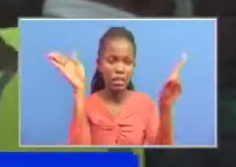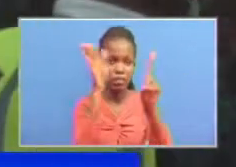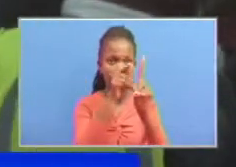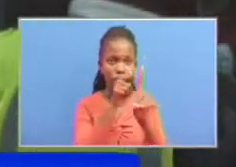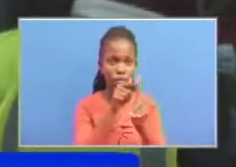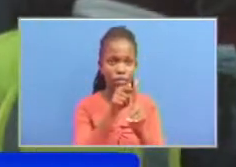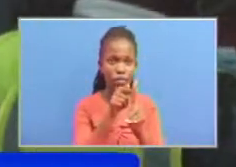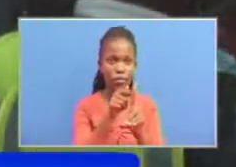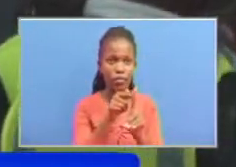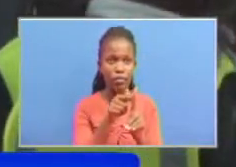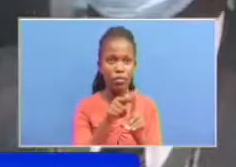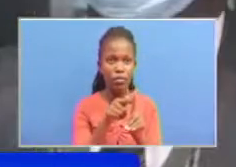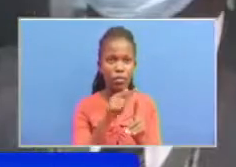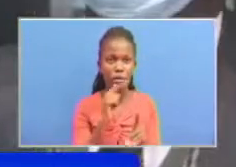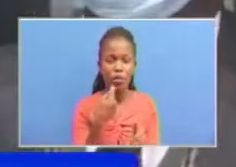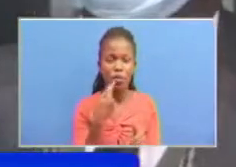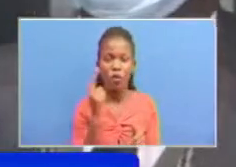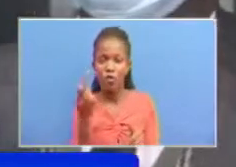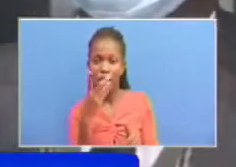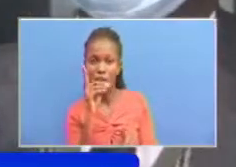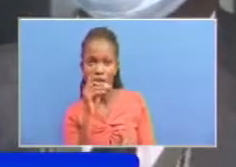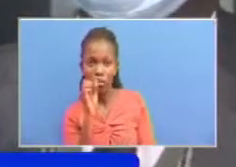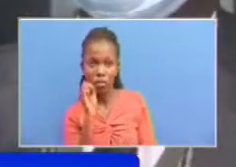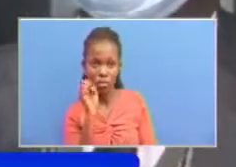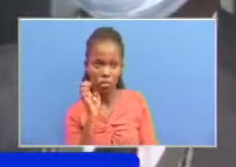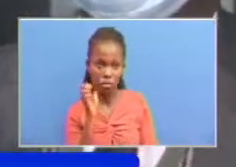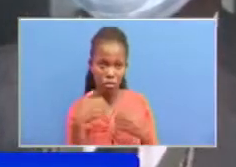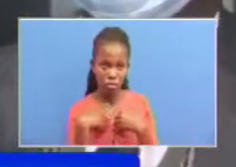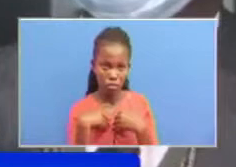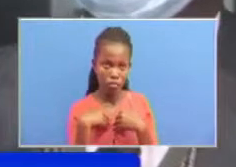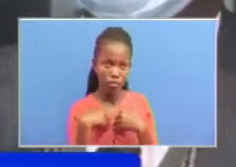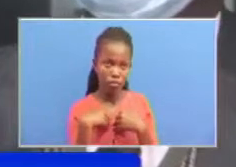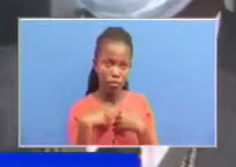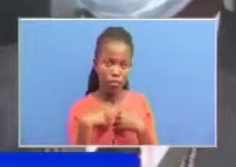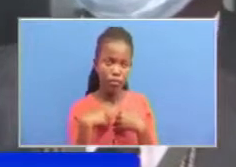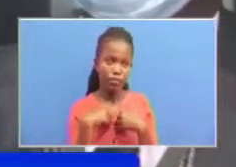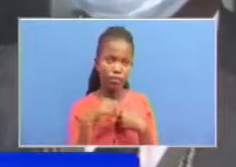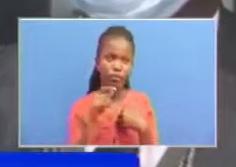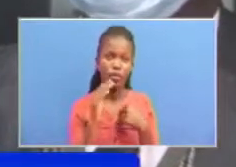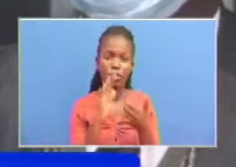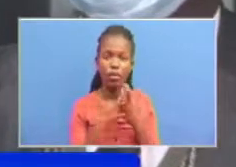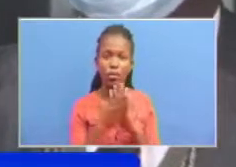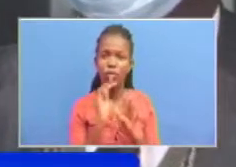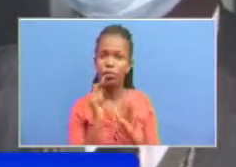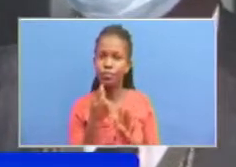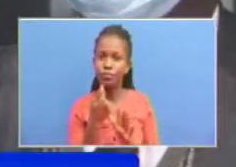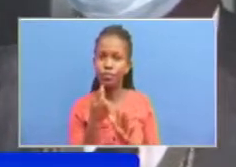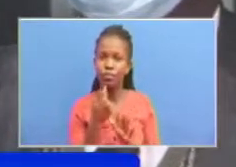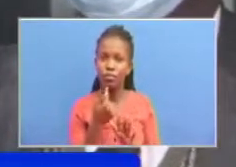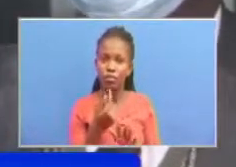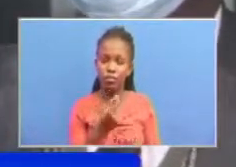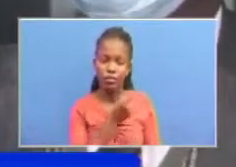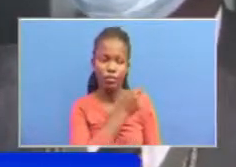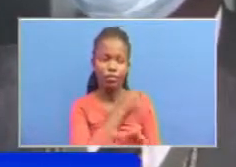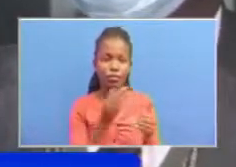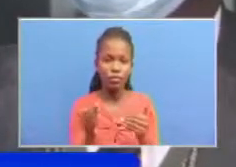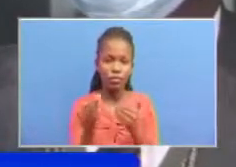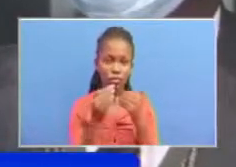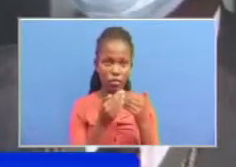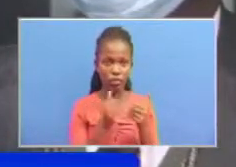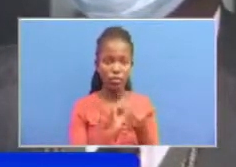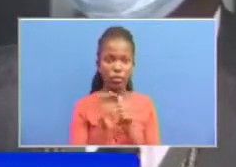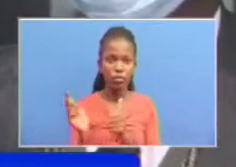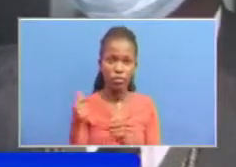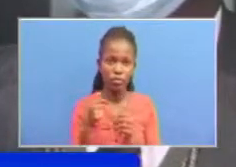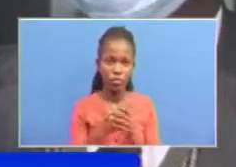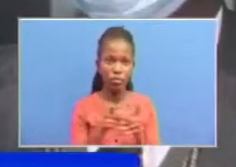and those who had taken the first dose really become the ones that receive the vaccines that has come in. We